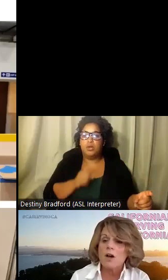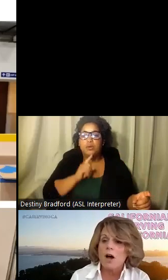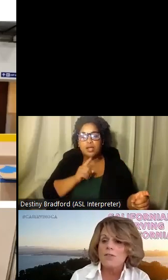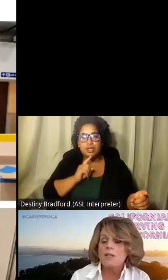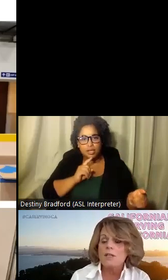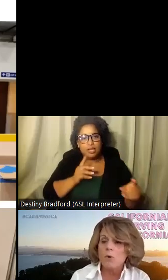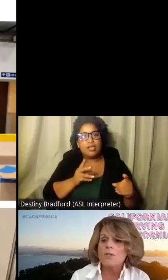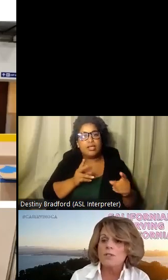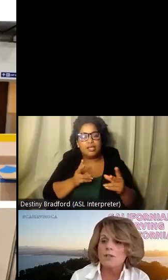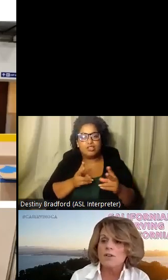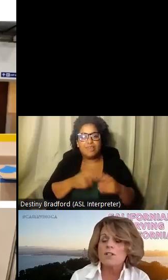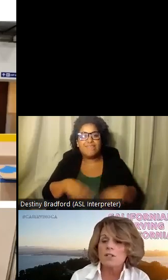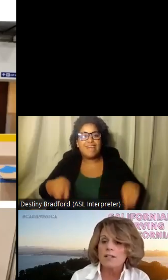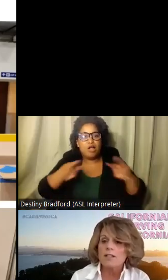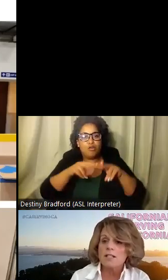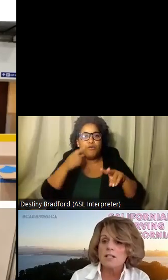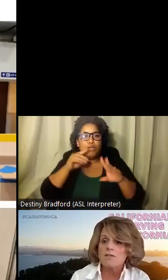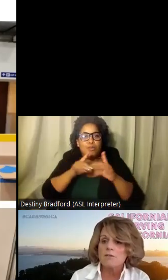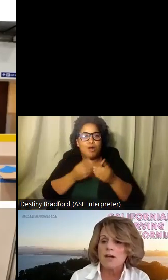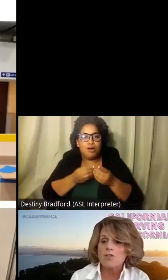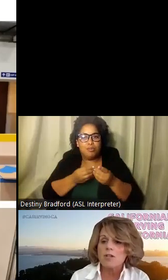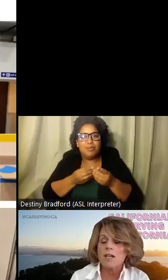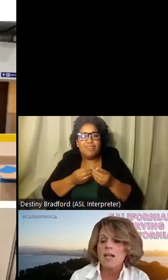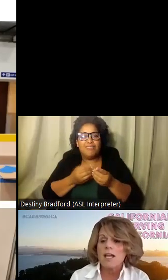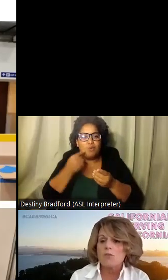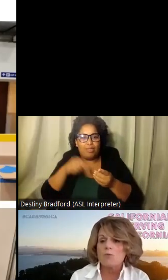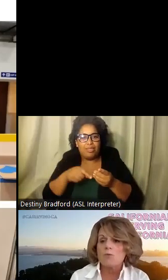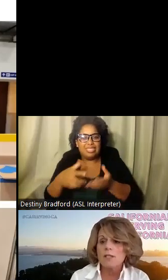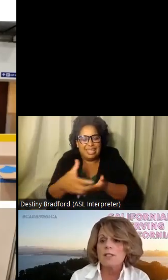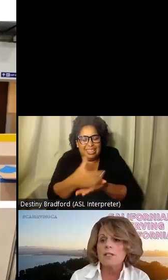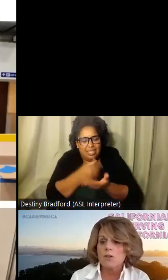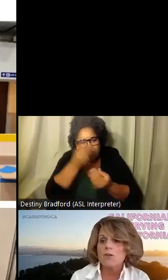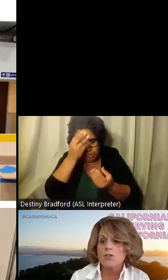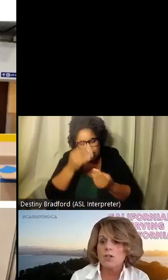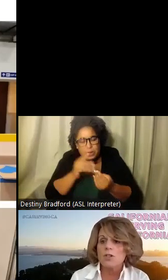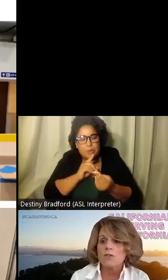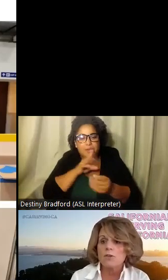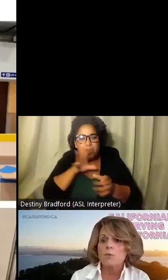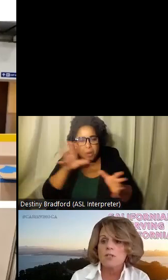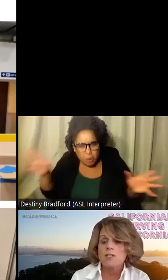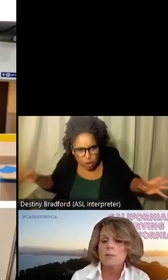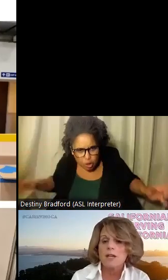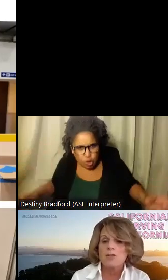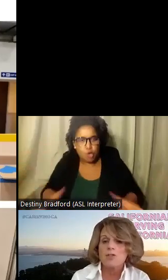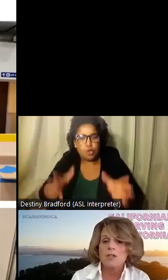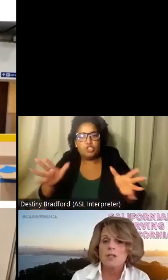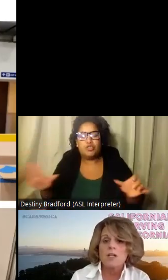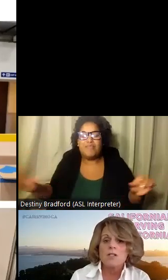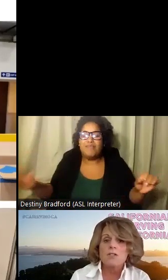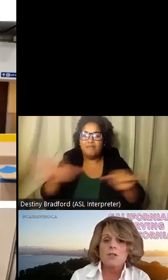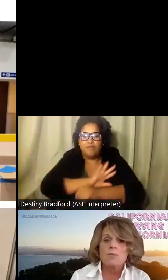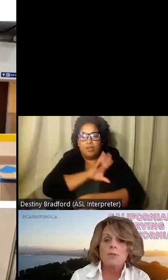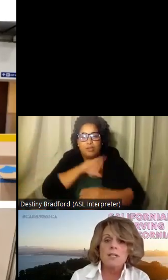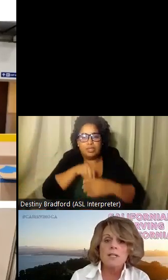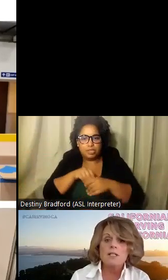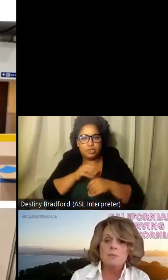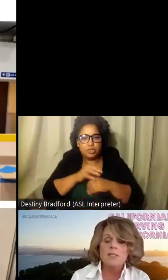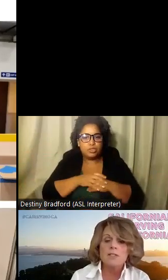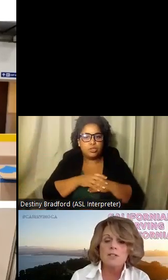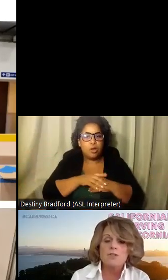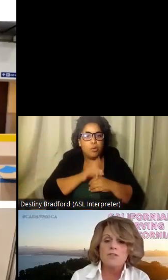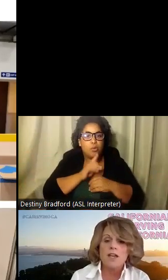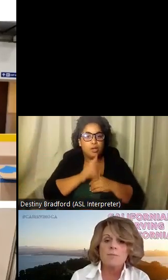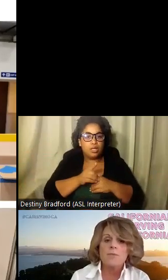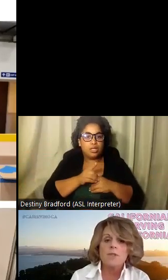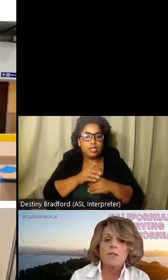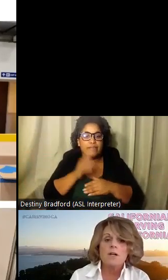placing on the importance of us collecting this information and really encouraging your full participation. So please complete